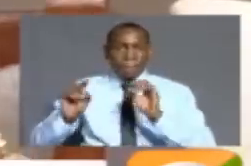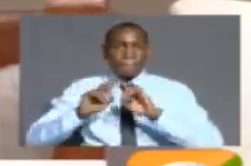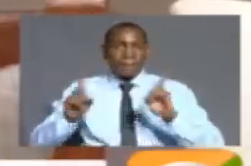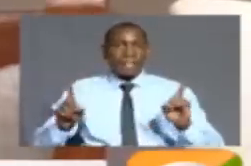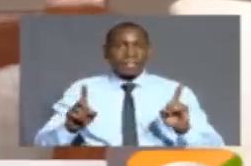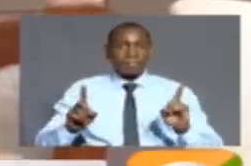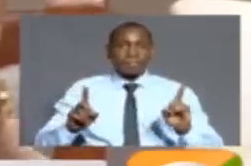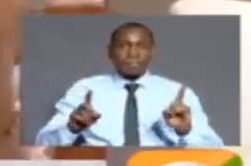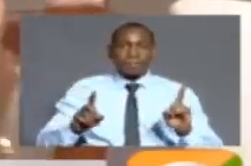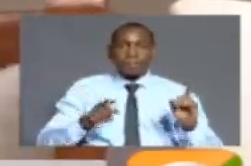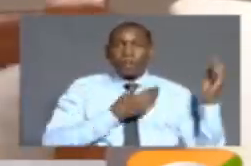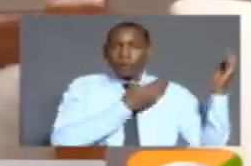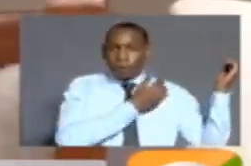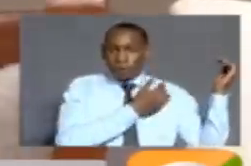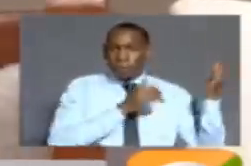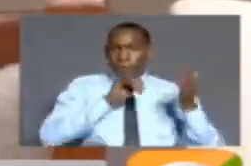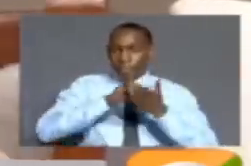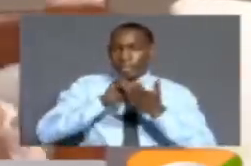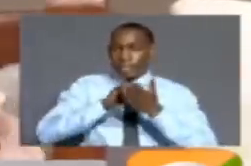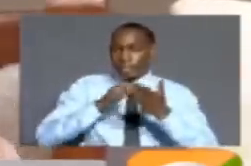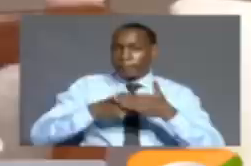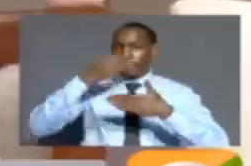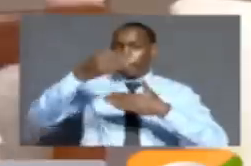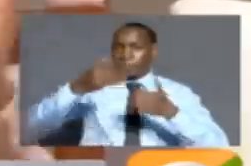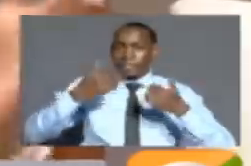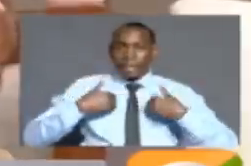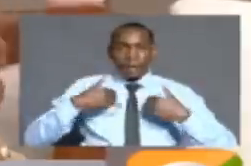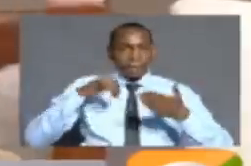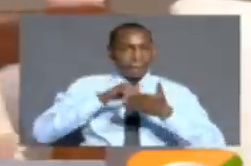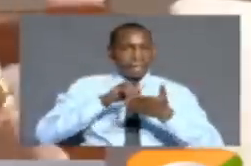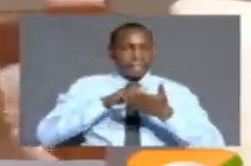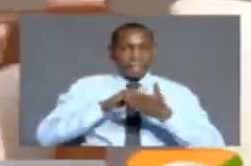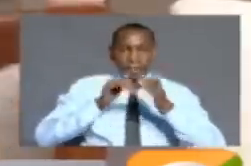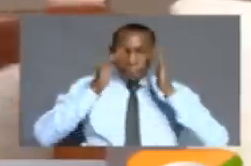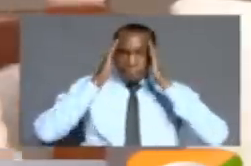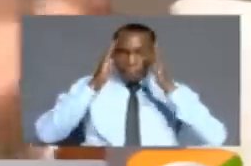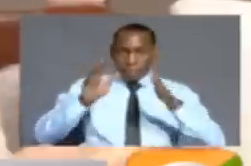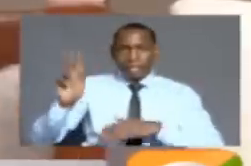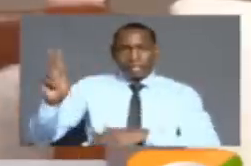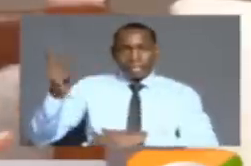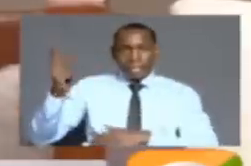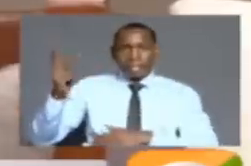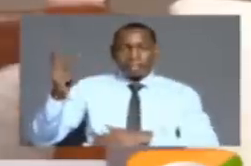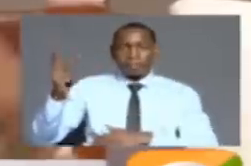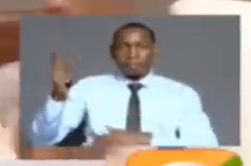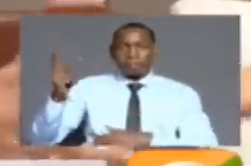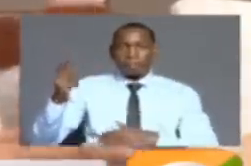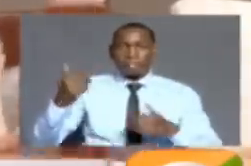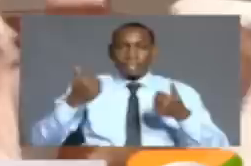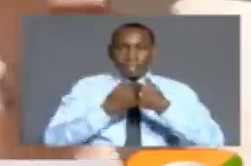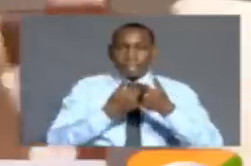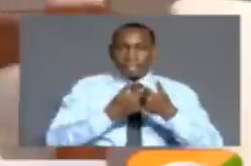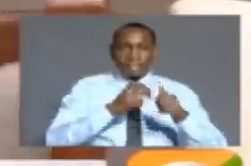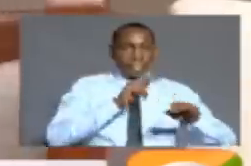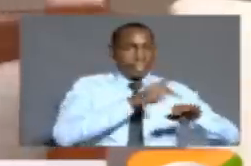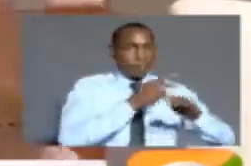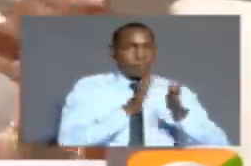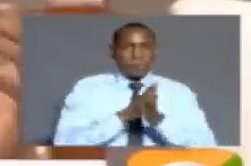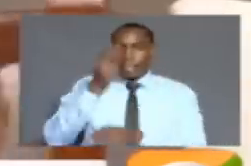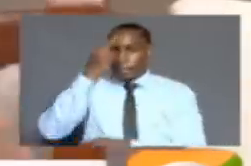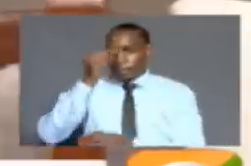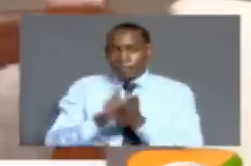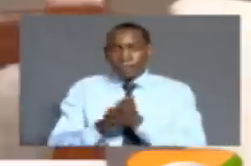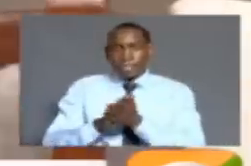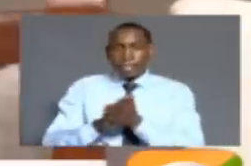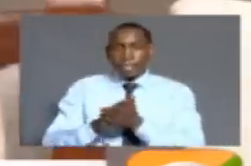I wish... And I hope that day gets here when we can look holistically at what Kenyans are getting versus the Kikuyu, the Maasai, the